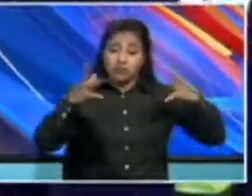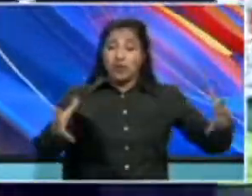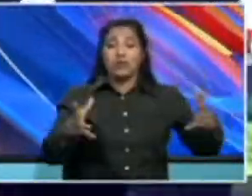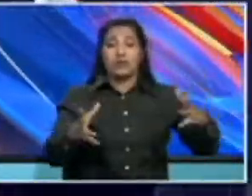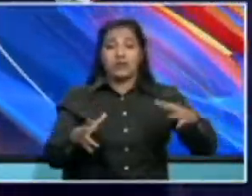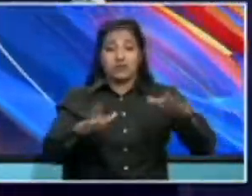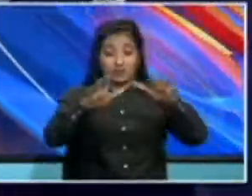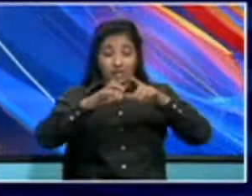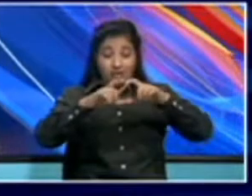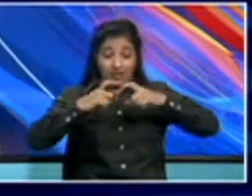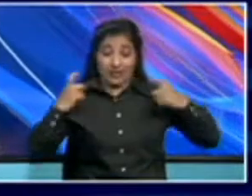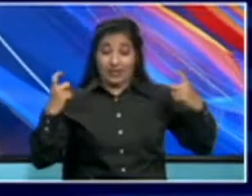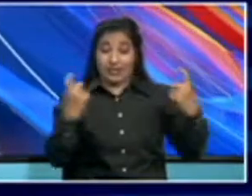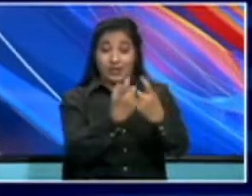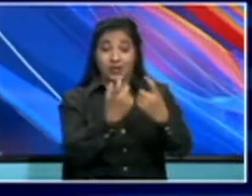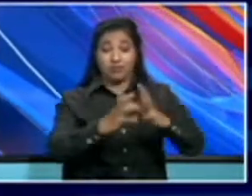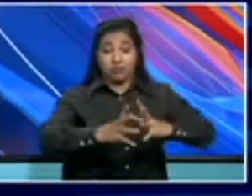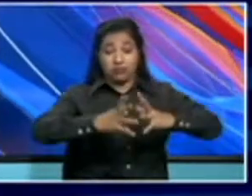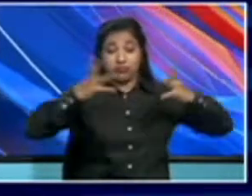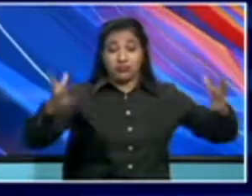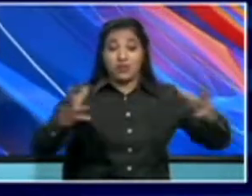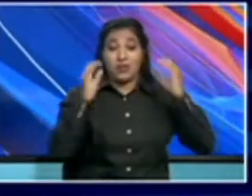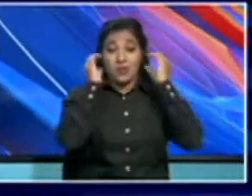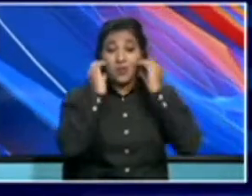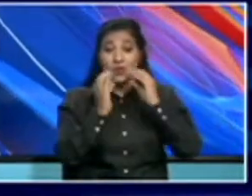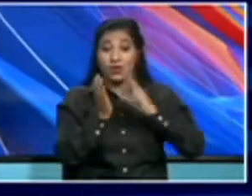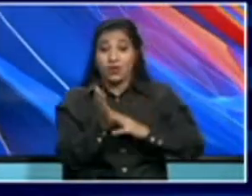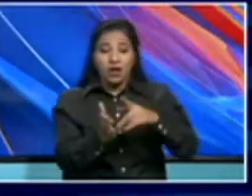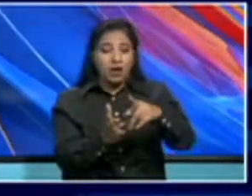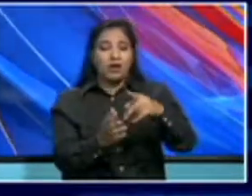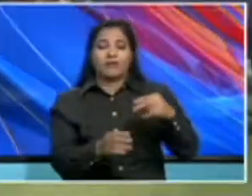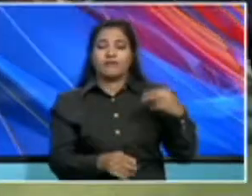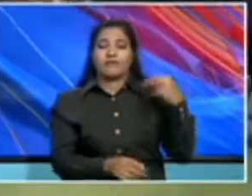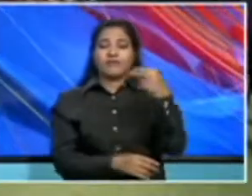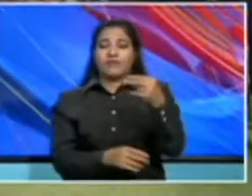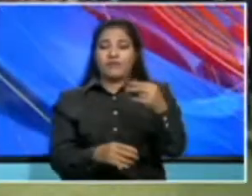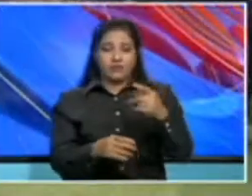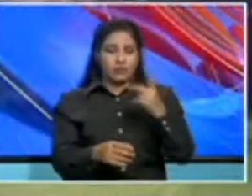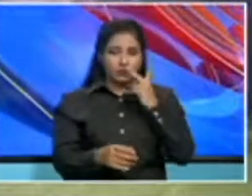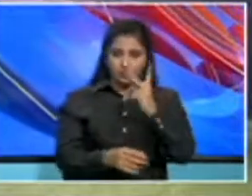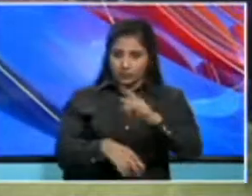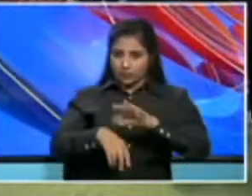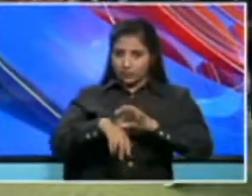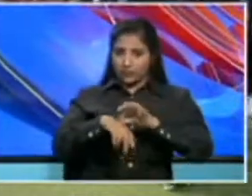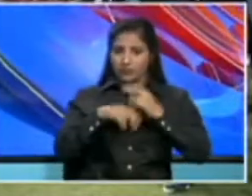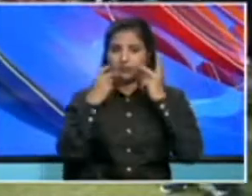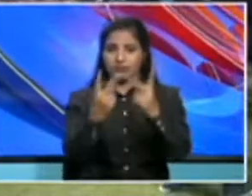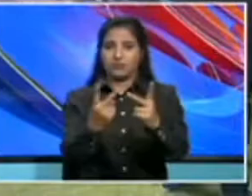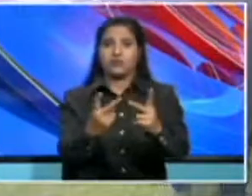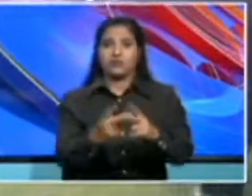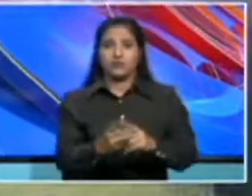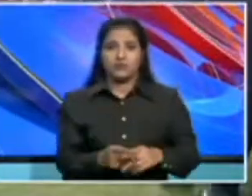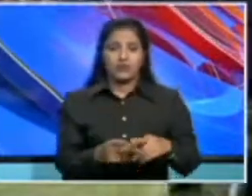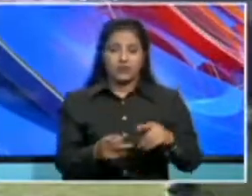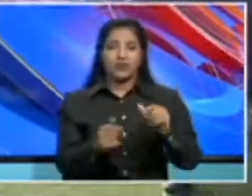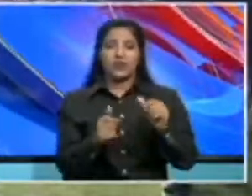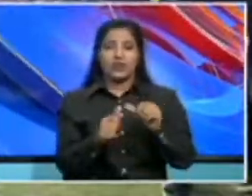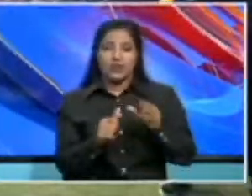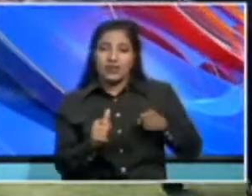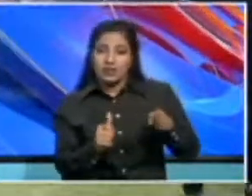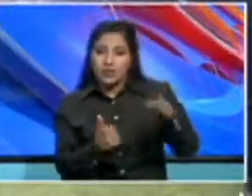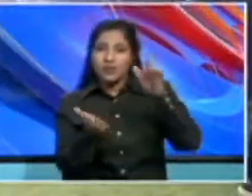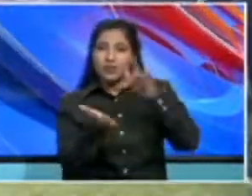stadium in the world, the biggest cricket stadium in the world, the Narendra Modi Stadium. An iconic venue right in Ahmedabad, in